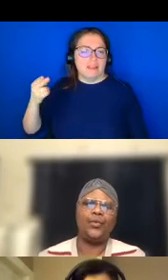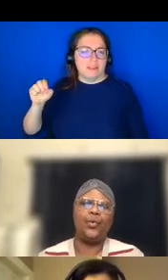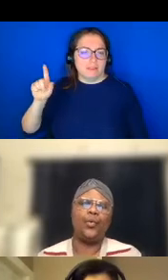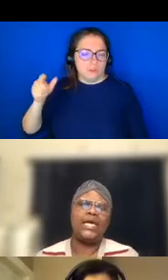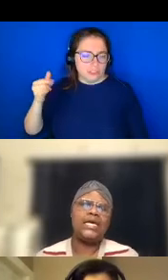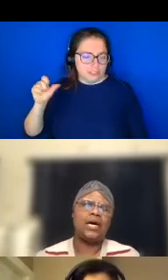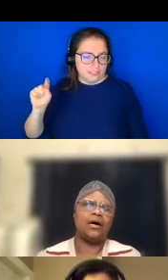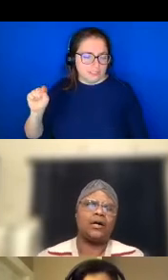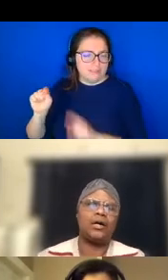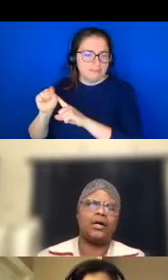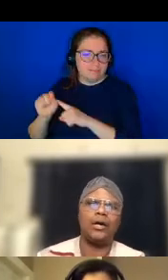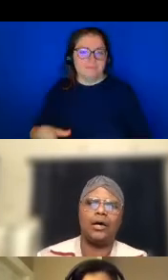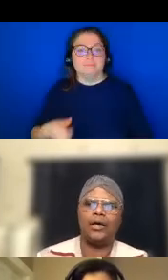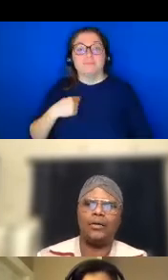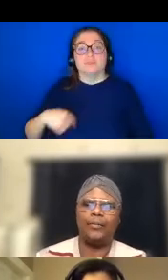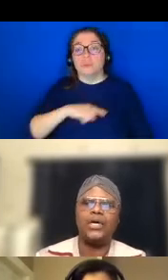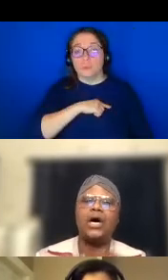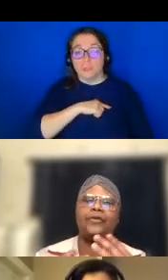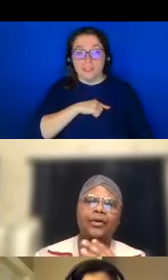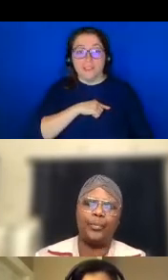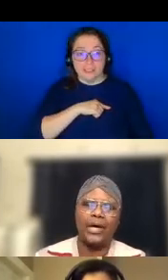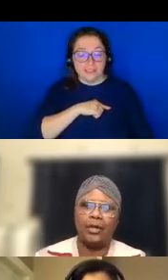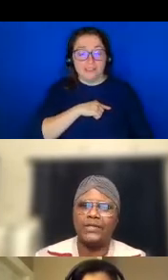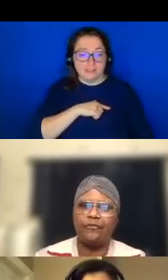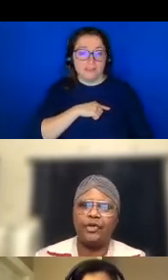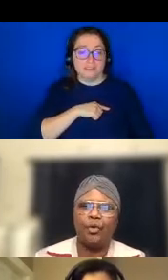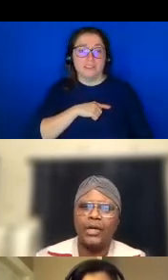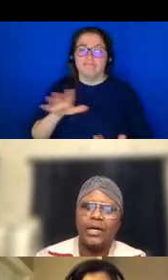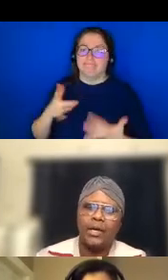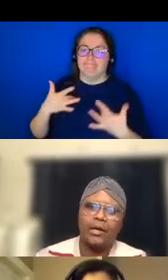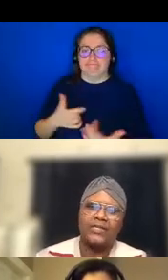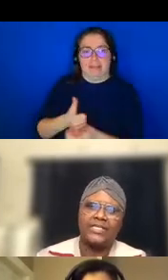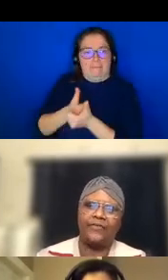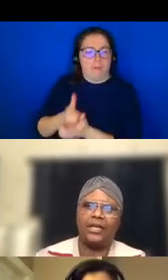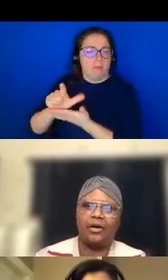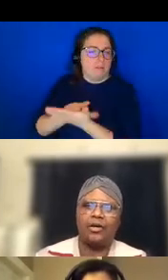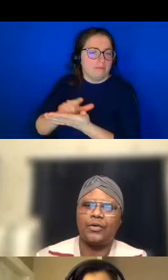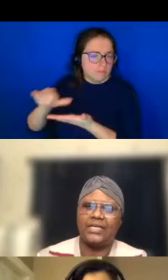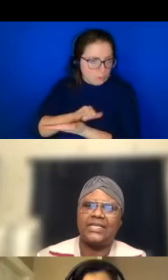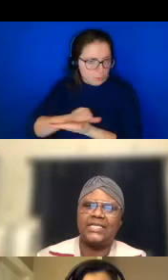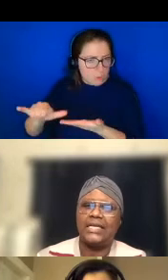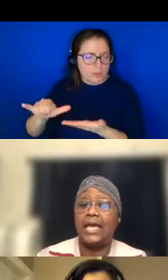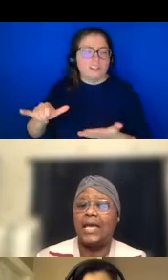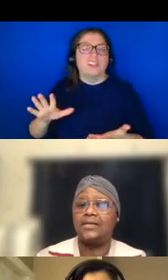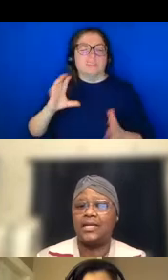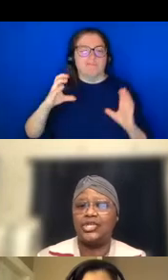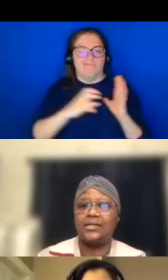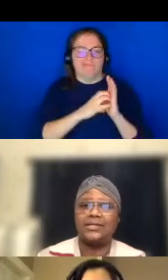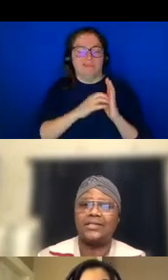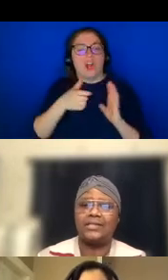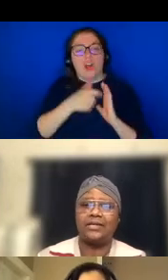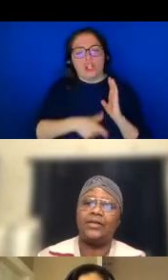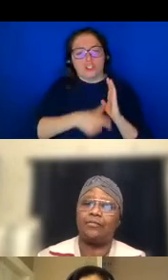So we are governed by the laws of New York, specifically Article 17A,